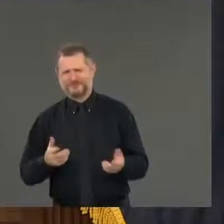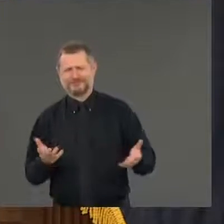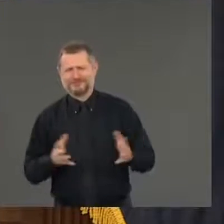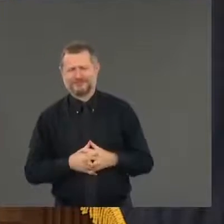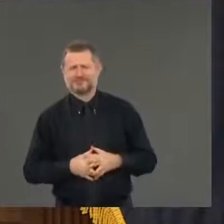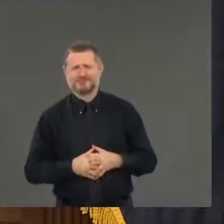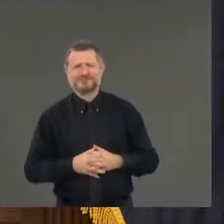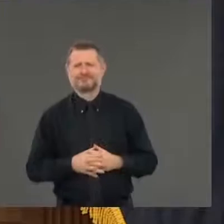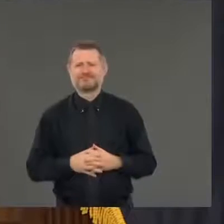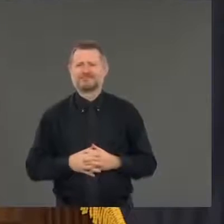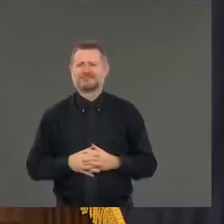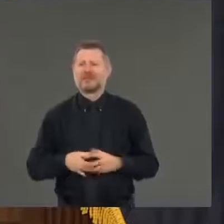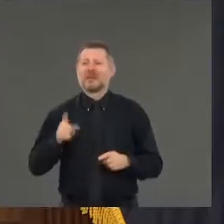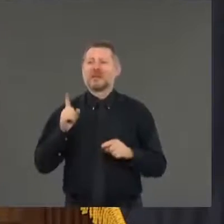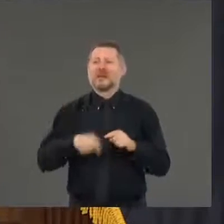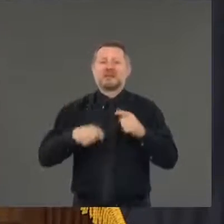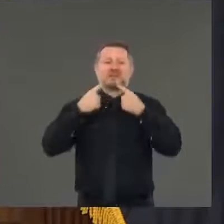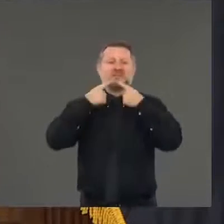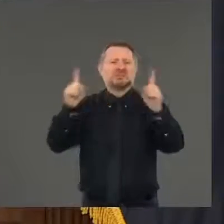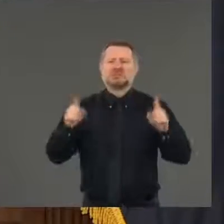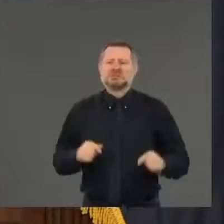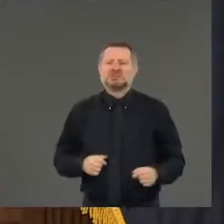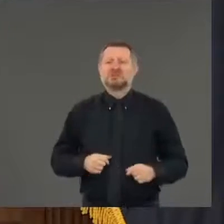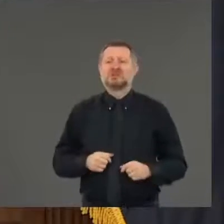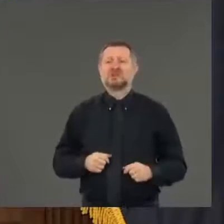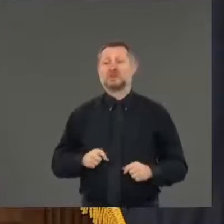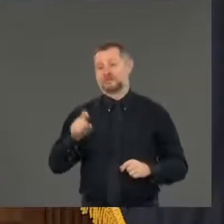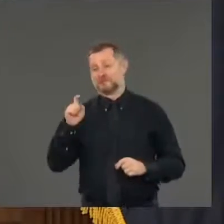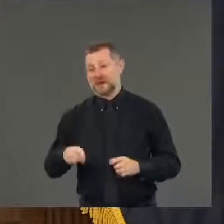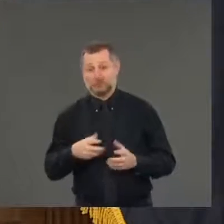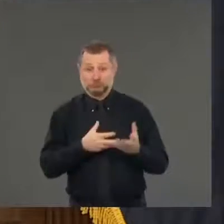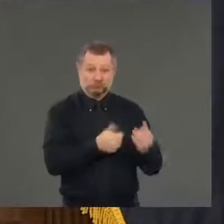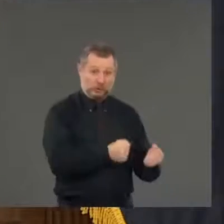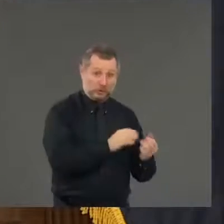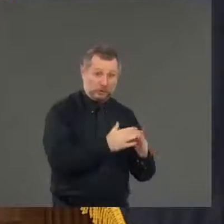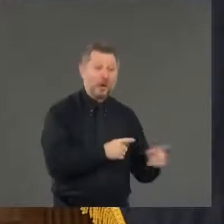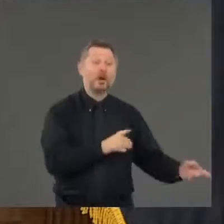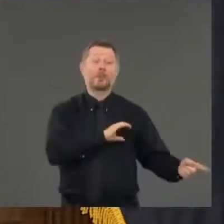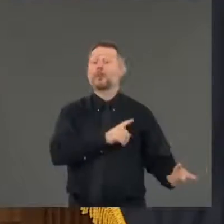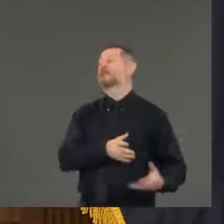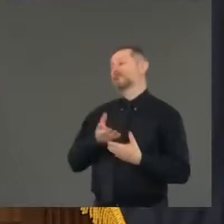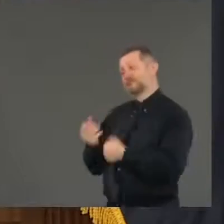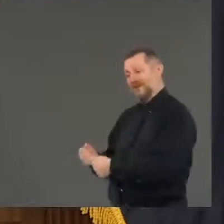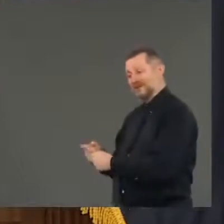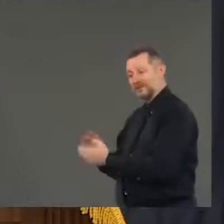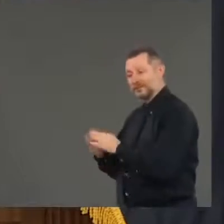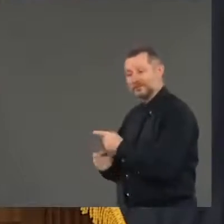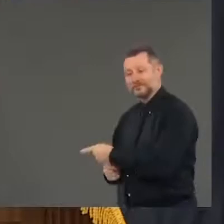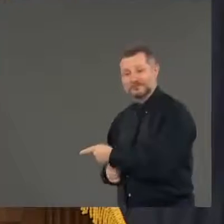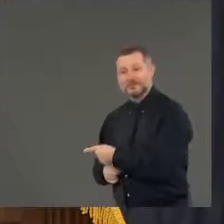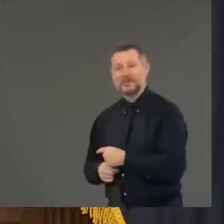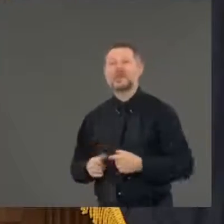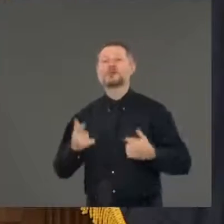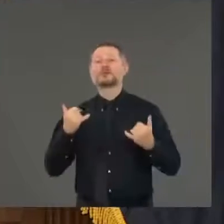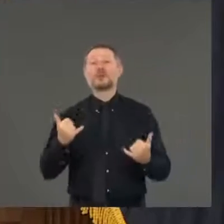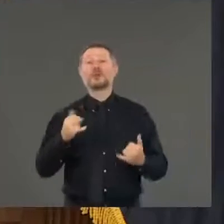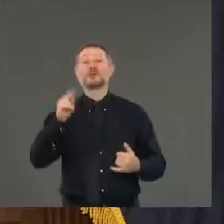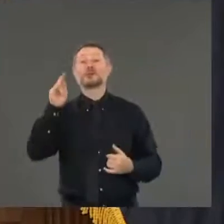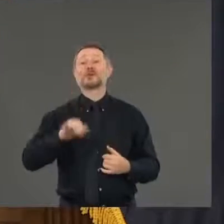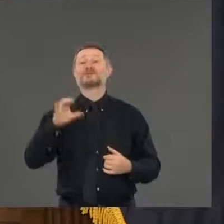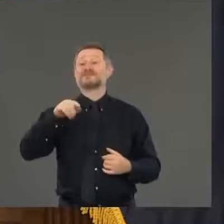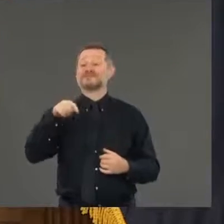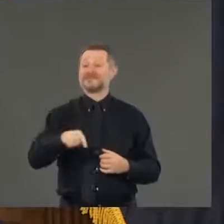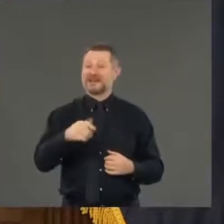won't work, and vice versa, by the way. So New York City, redesign your police department. You have 9